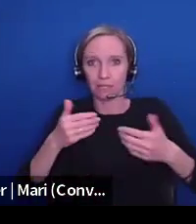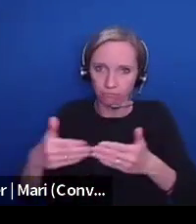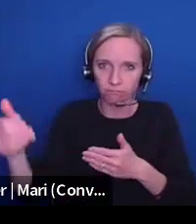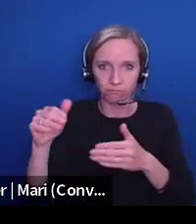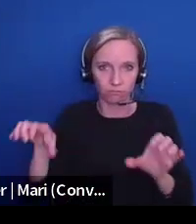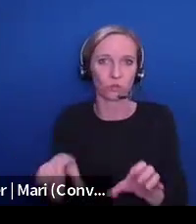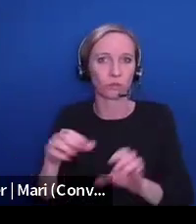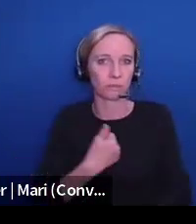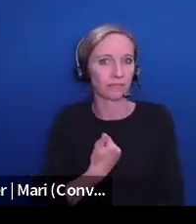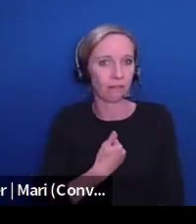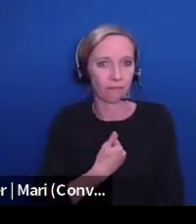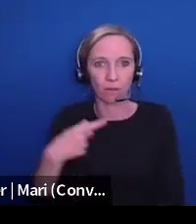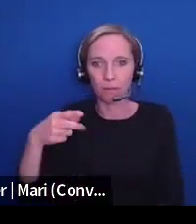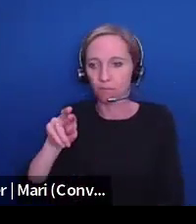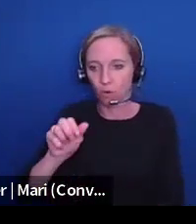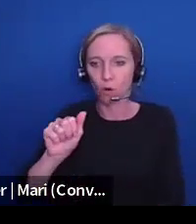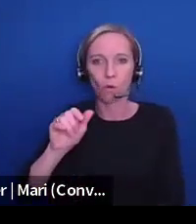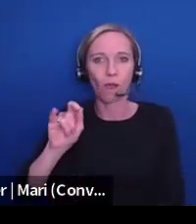So it's not something